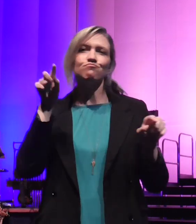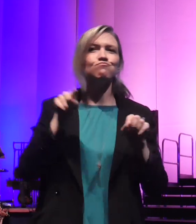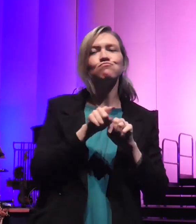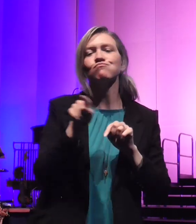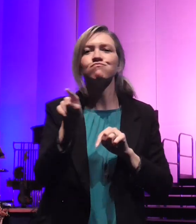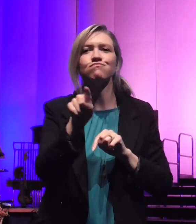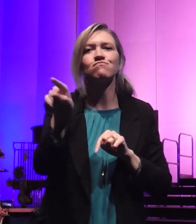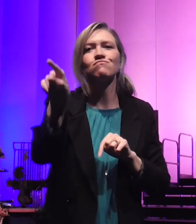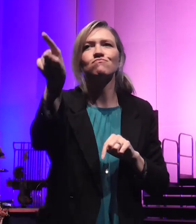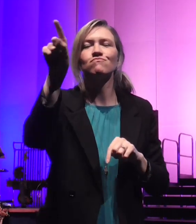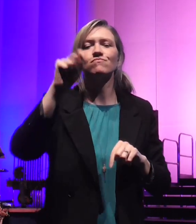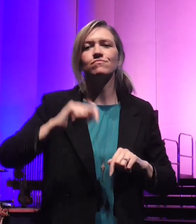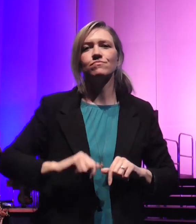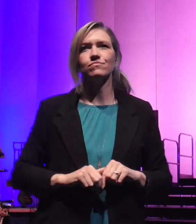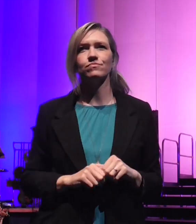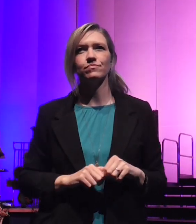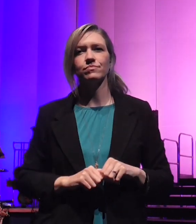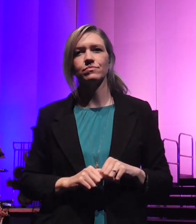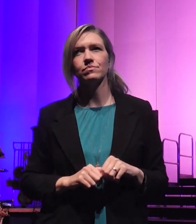see.